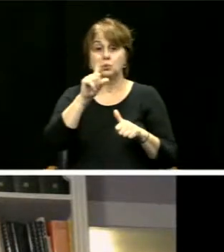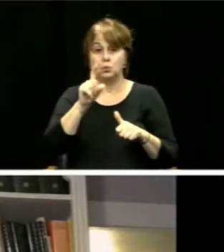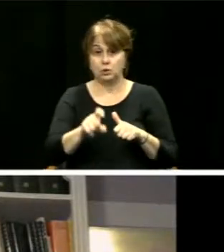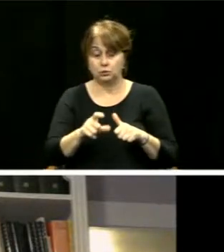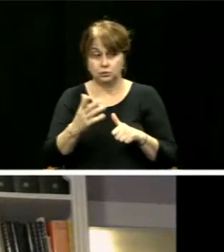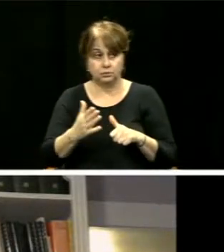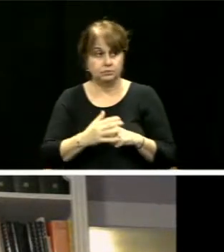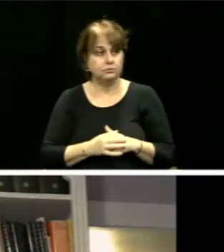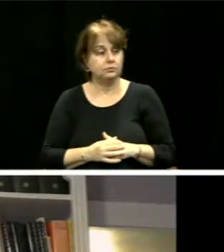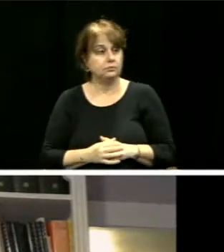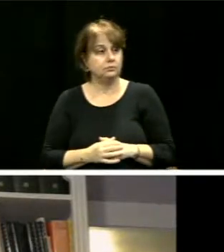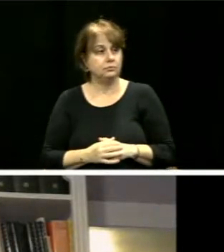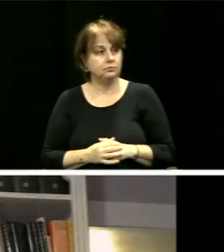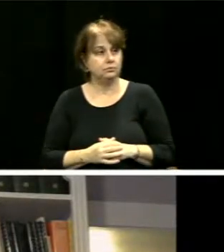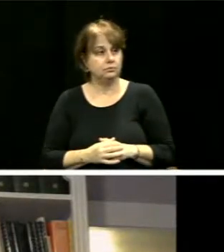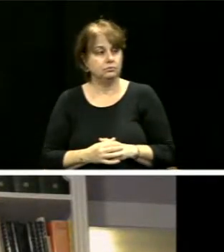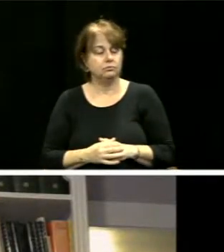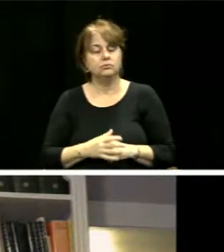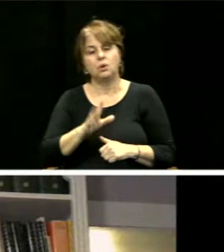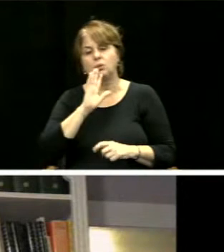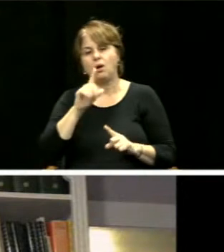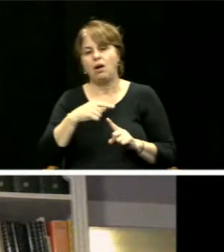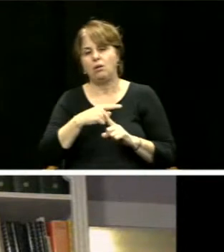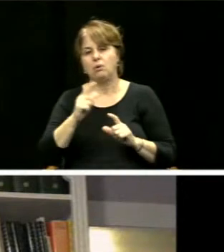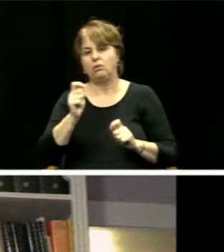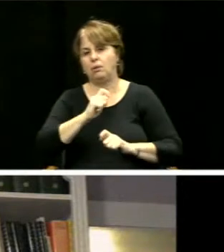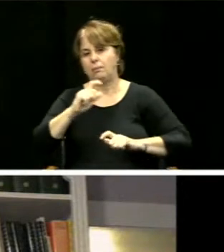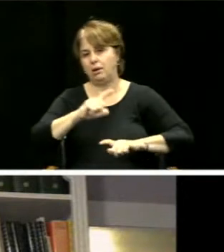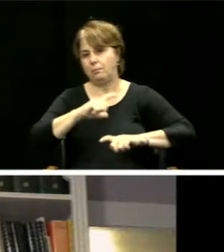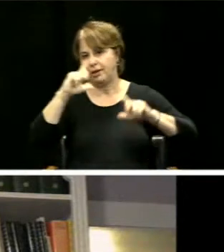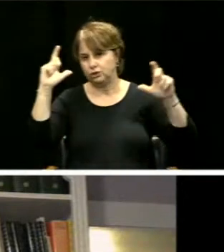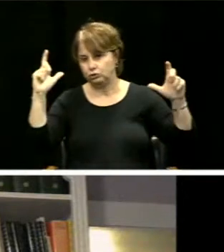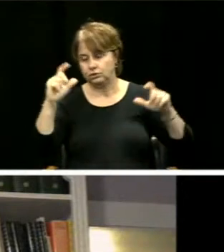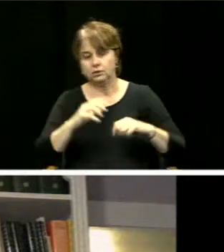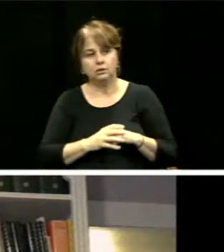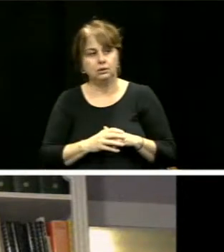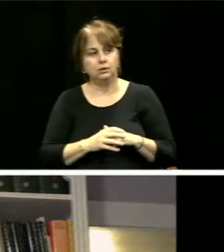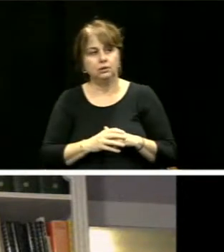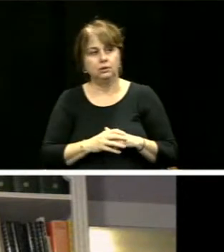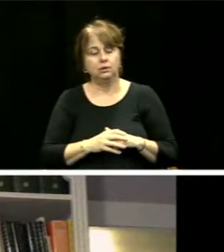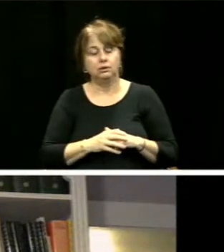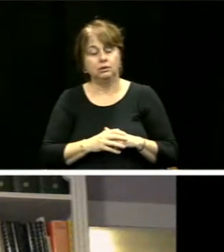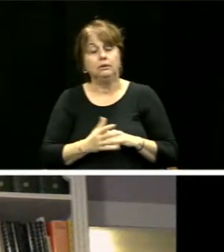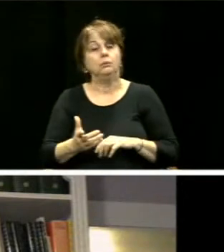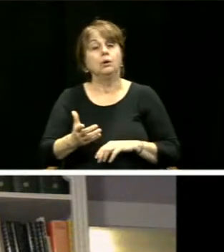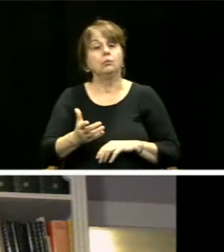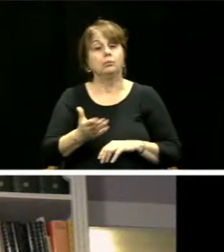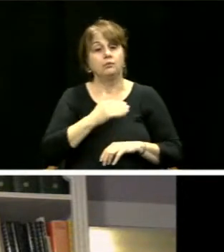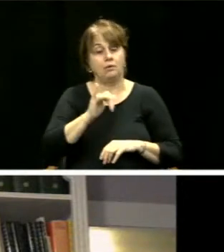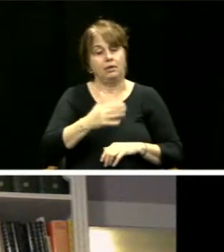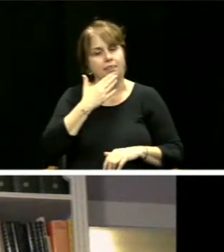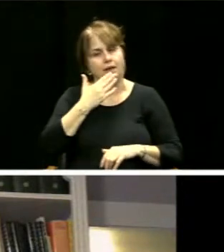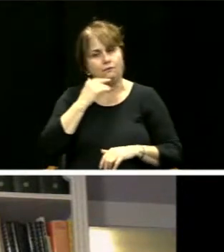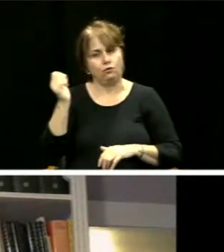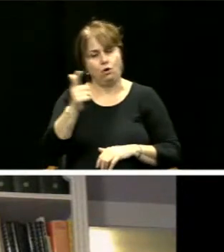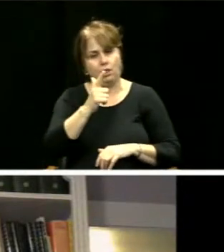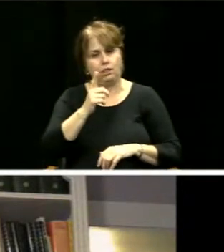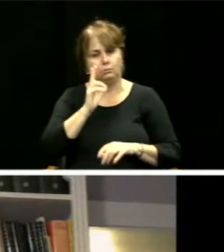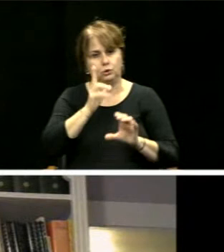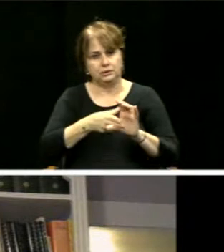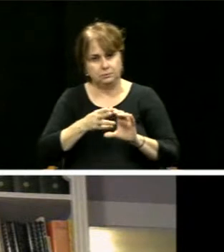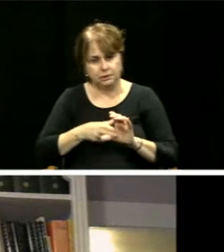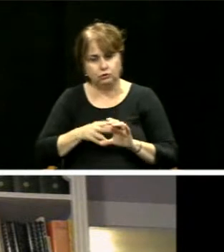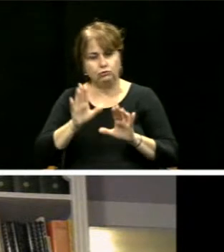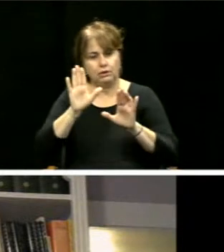on the big picture. And thank you all for your participation and for your